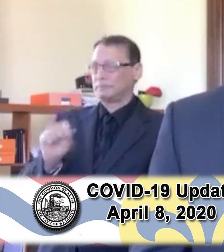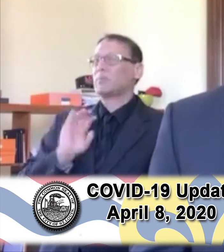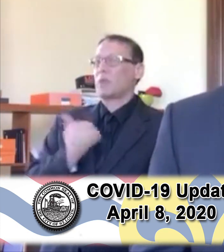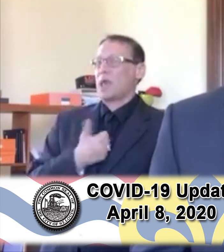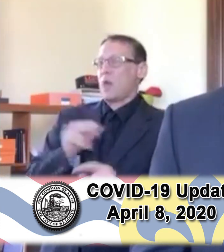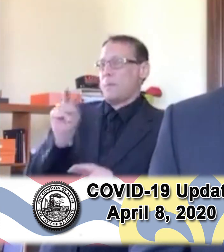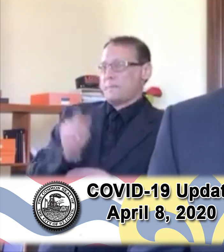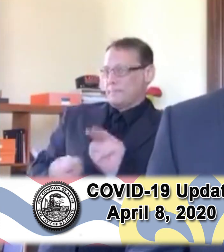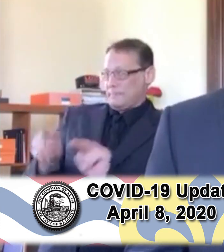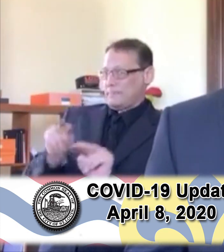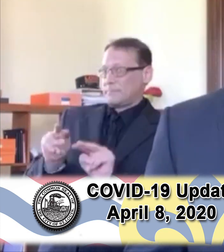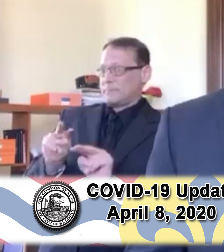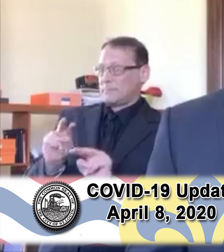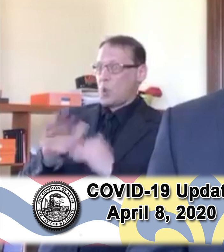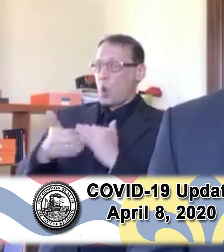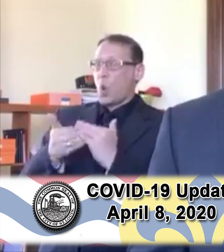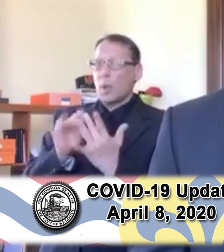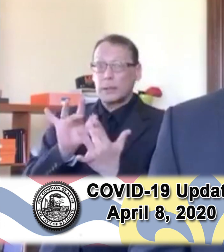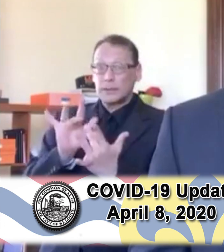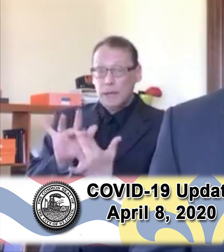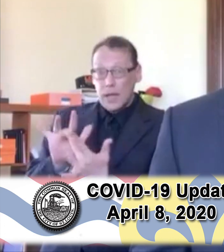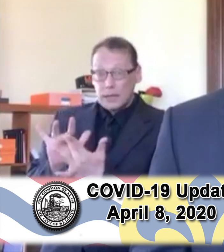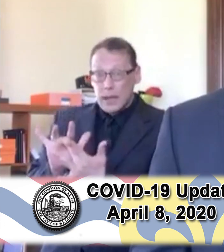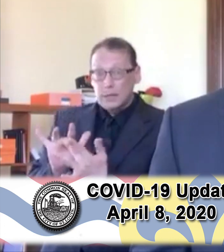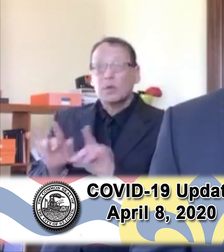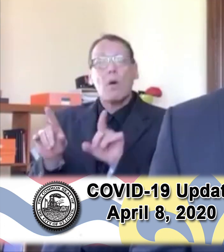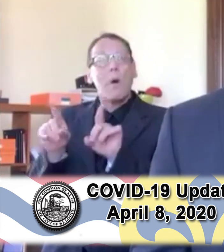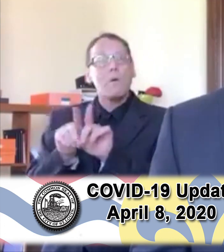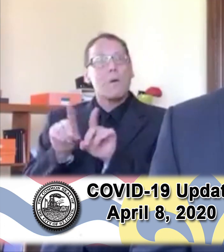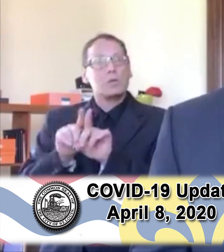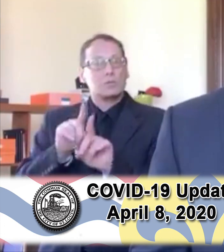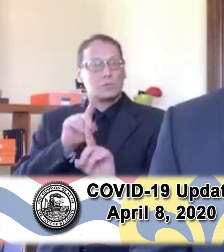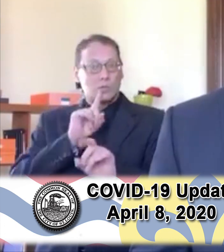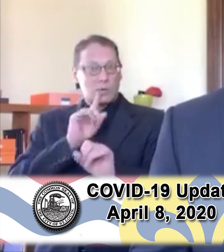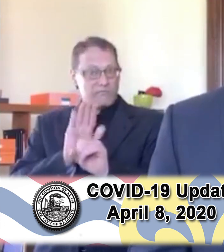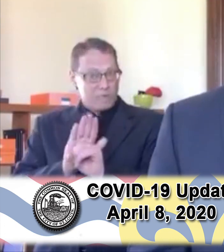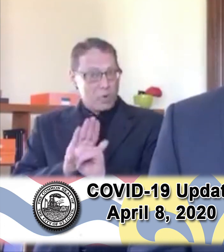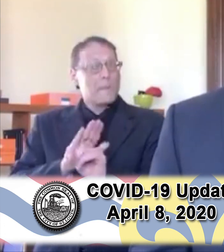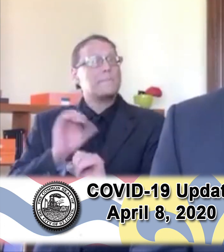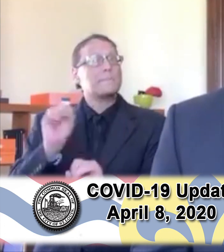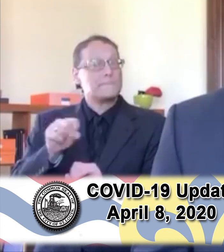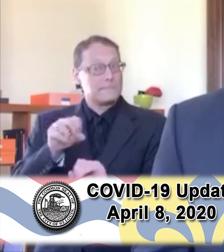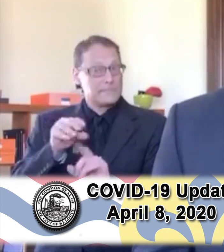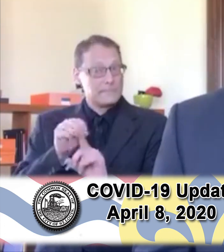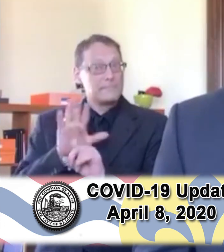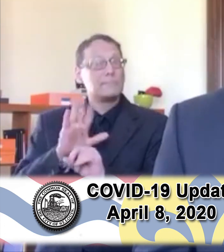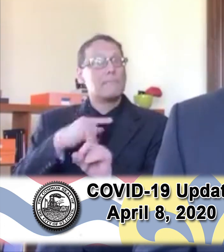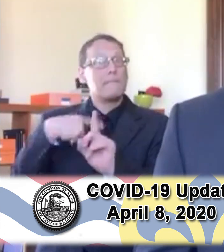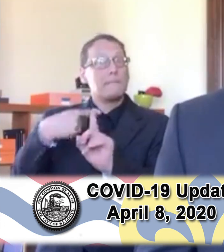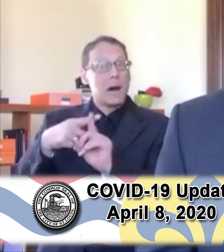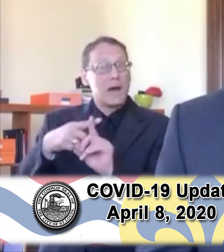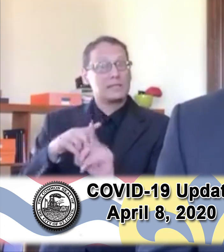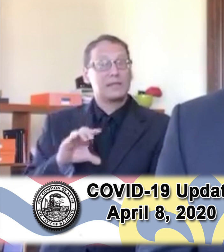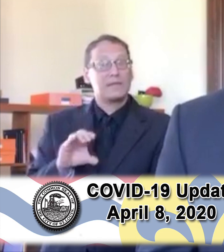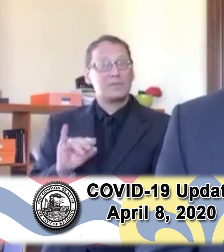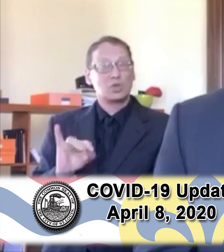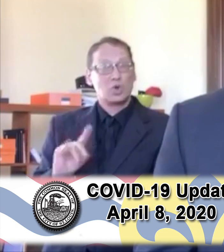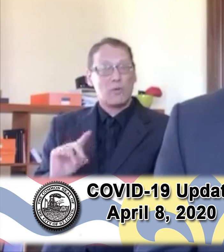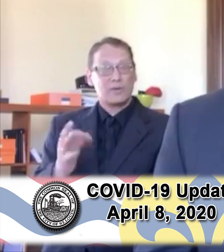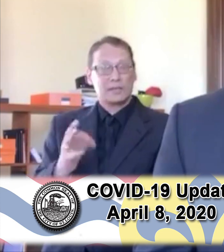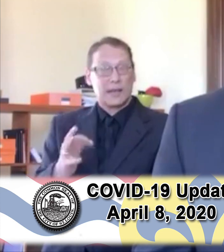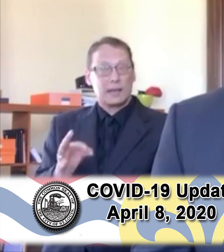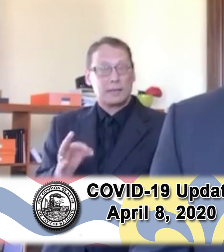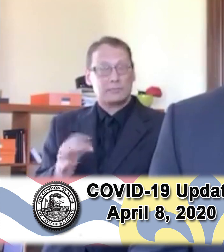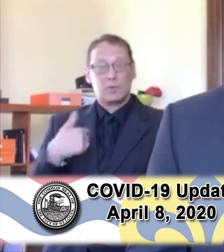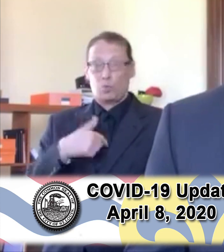we identify all contacts as well as individuals who are confirmed to have COVID-19. And so we track this data day in and day out